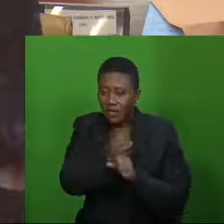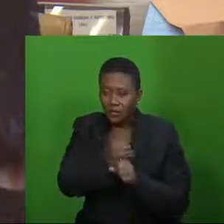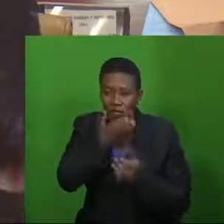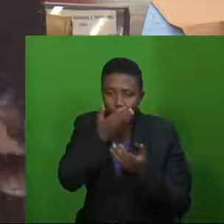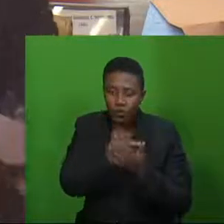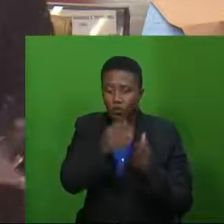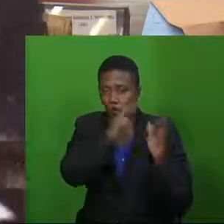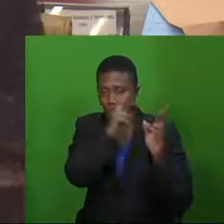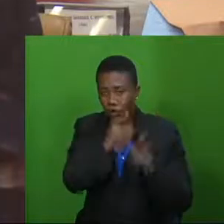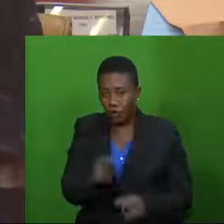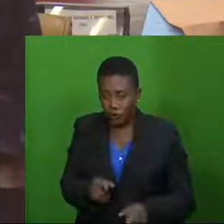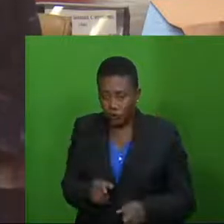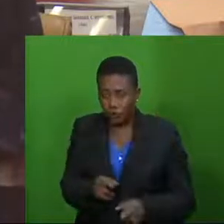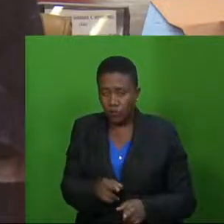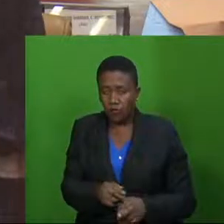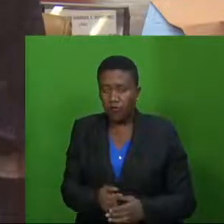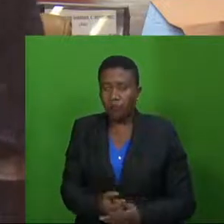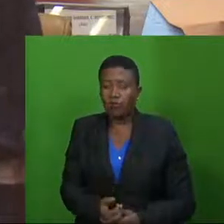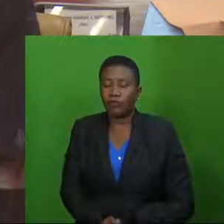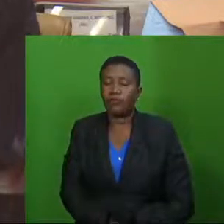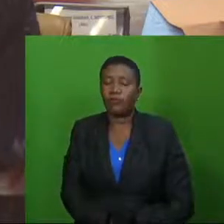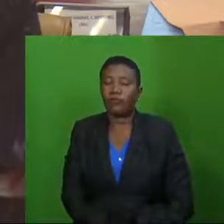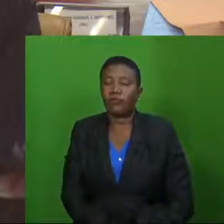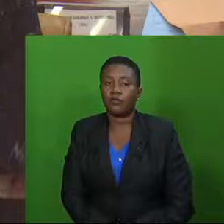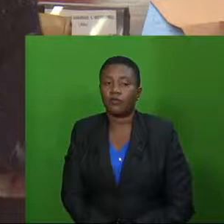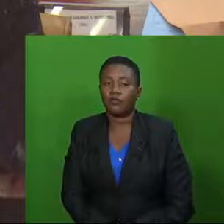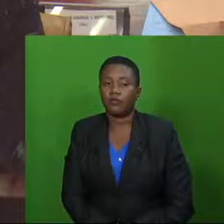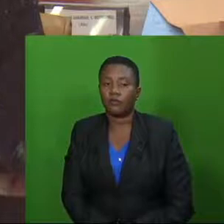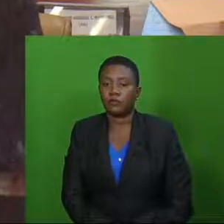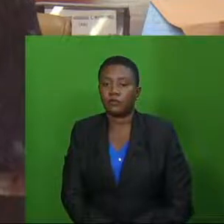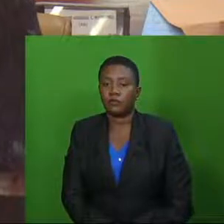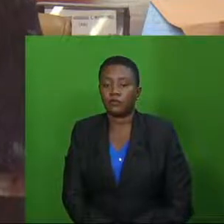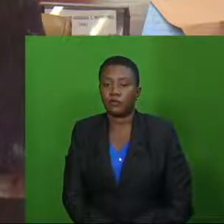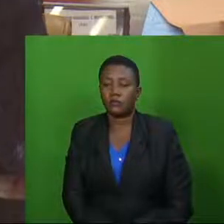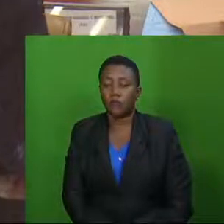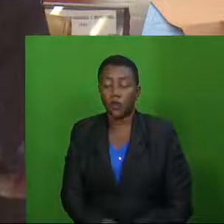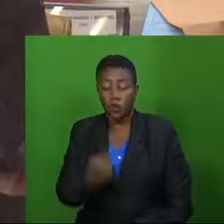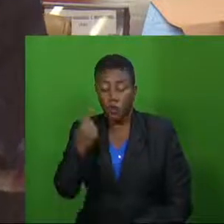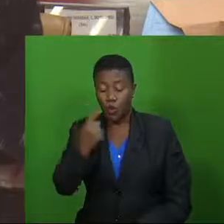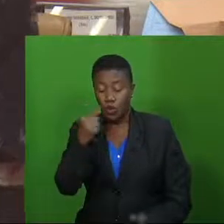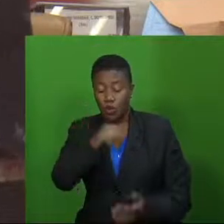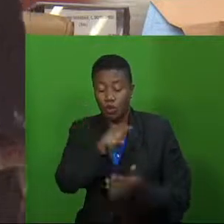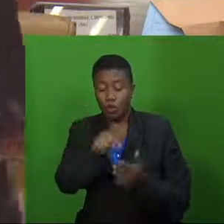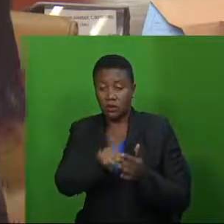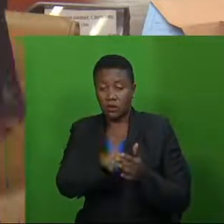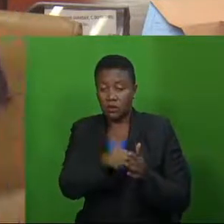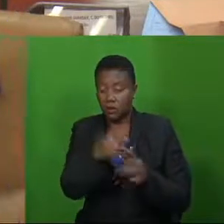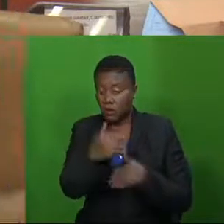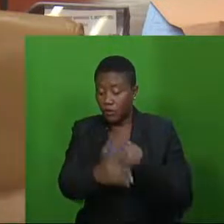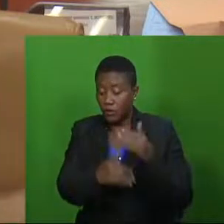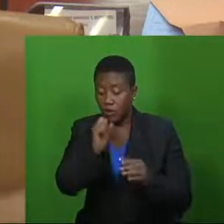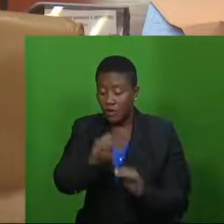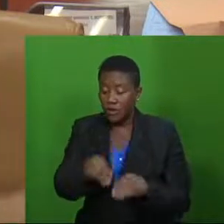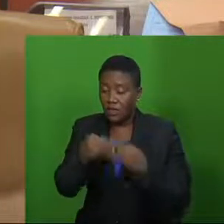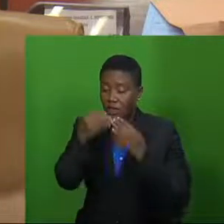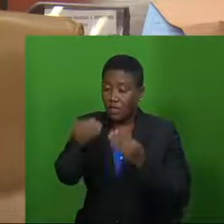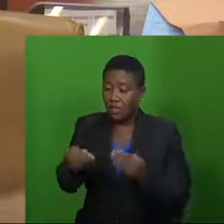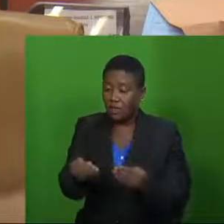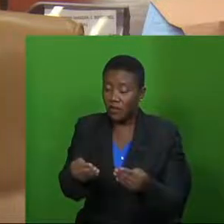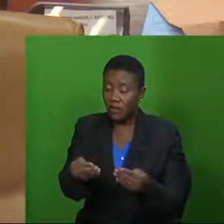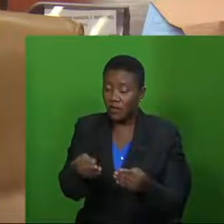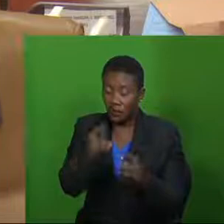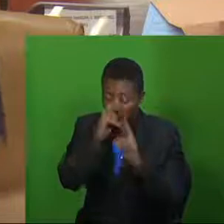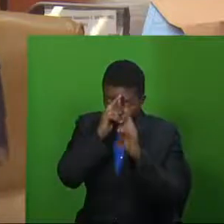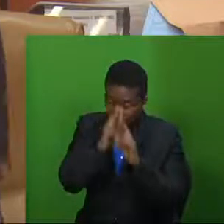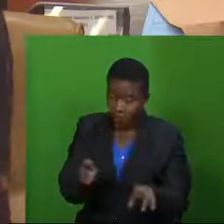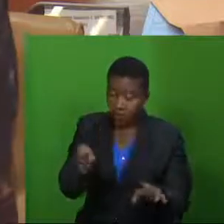are creature of law, and it is only these rules of procedure that is able to bring order and sanity in the House. With